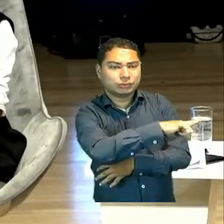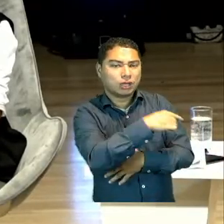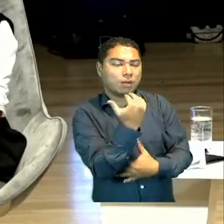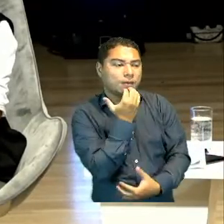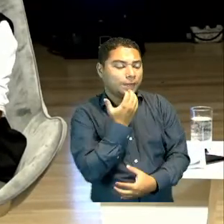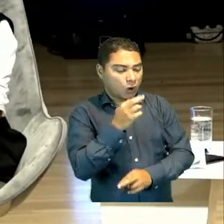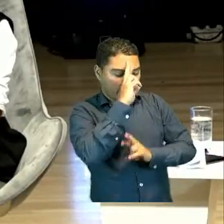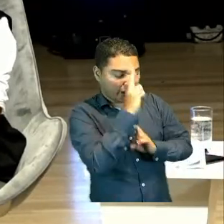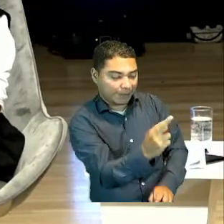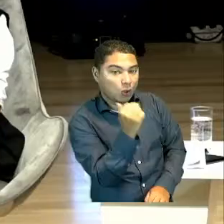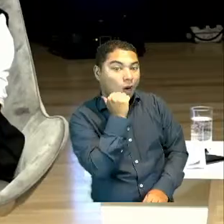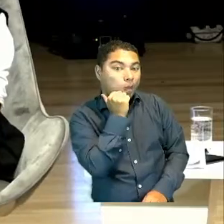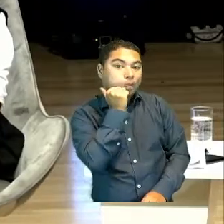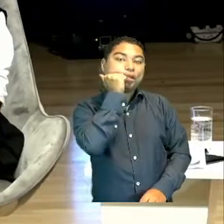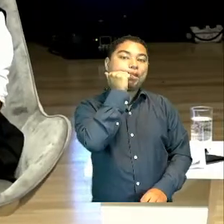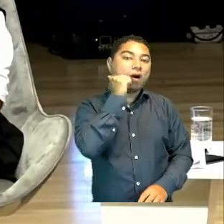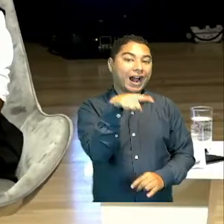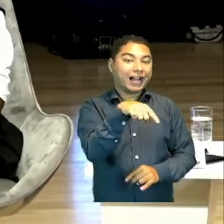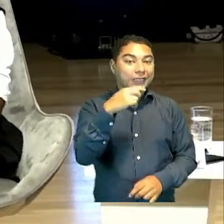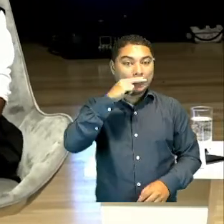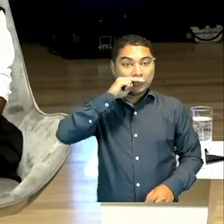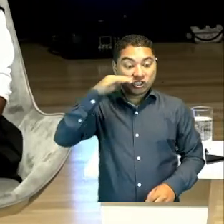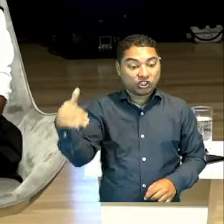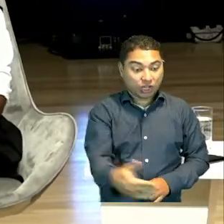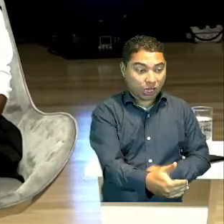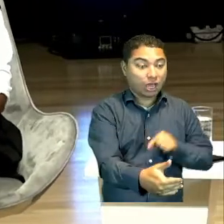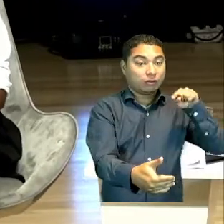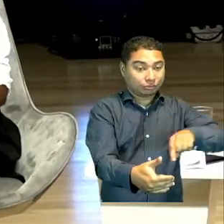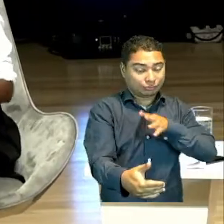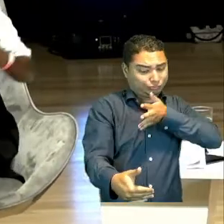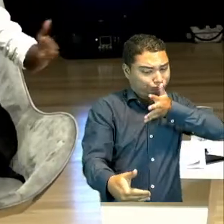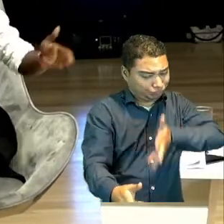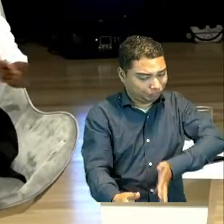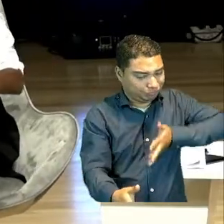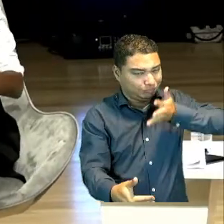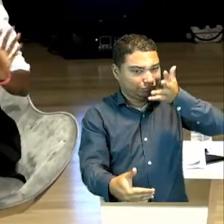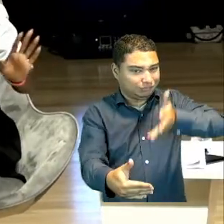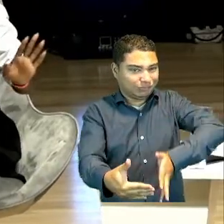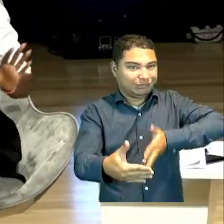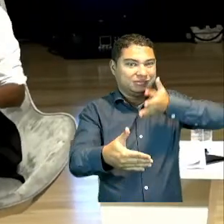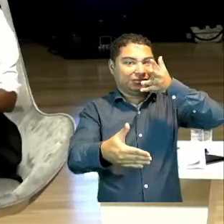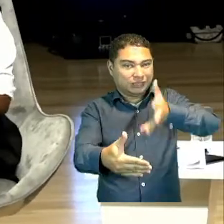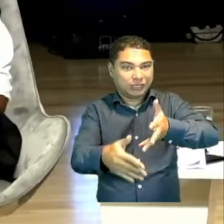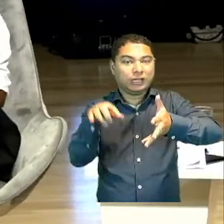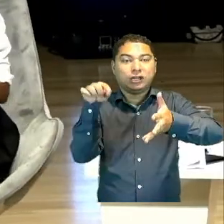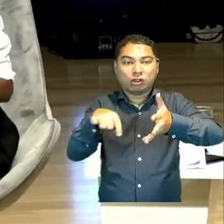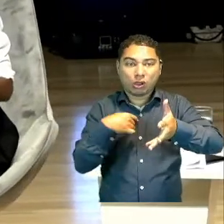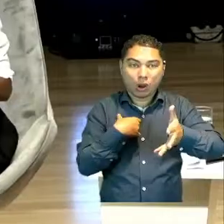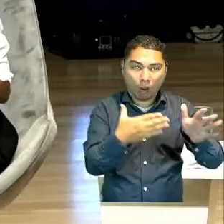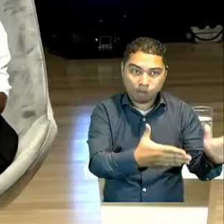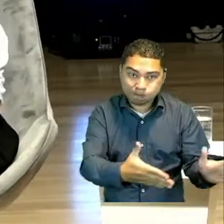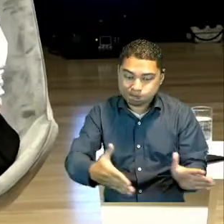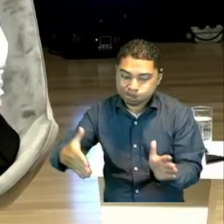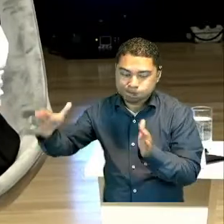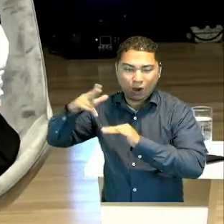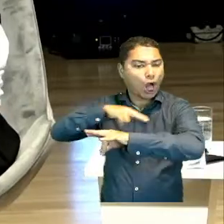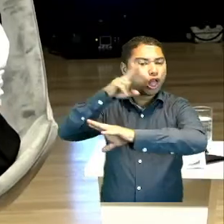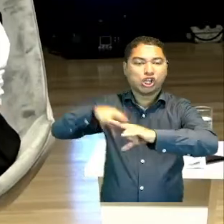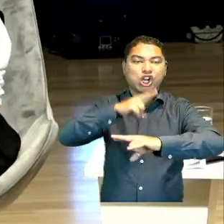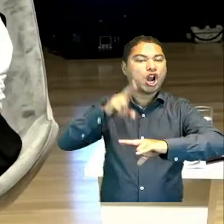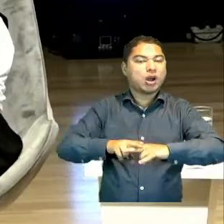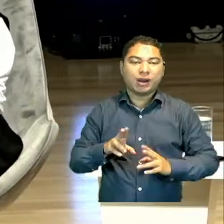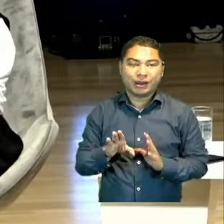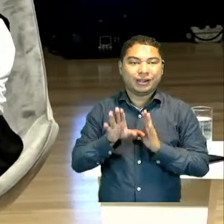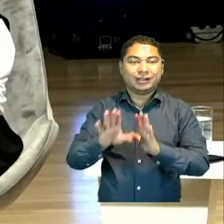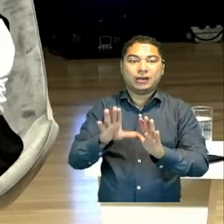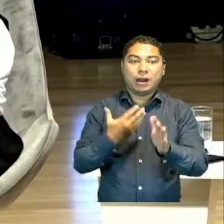activities about the respect we need to have with menstruation. I think we need to talk without overzealousness with our girls and